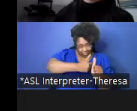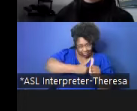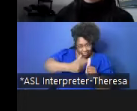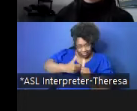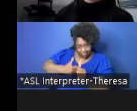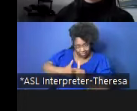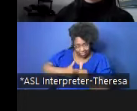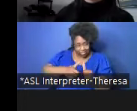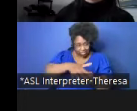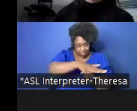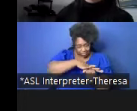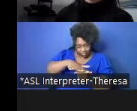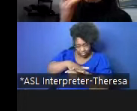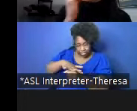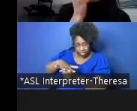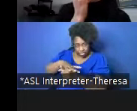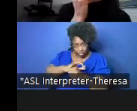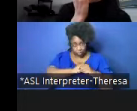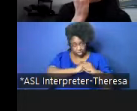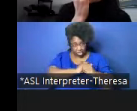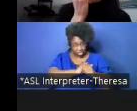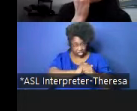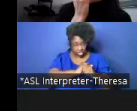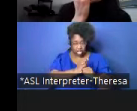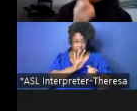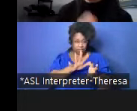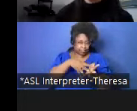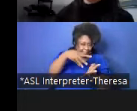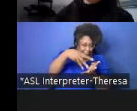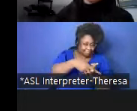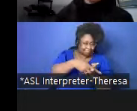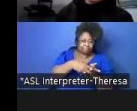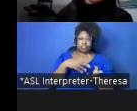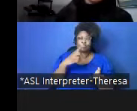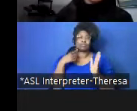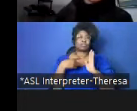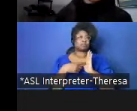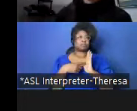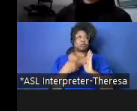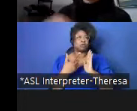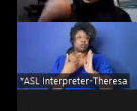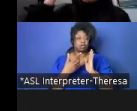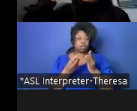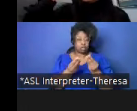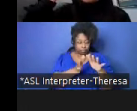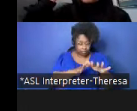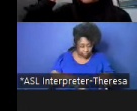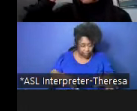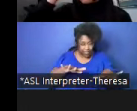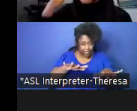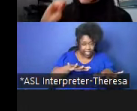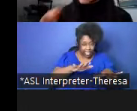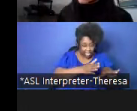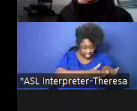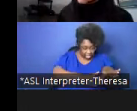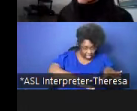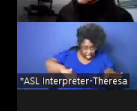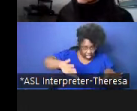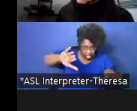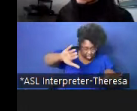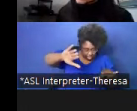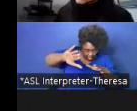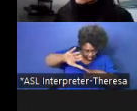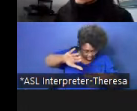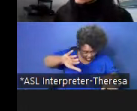integrated into the site itself, whether it's for raising the land or the